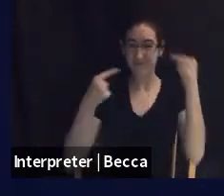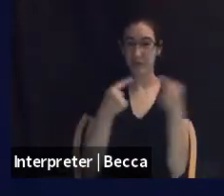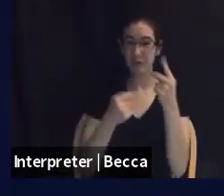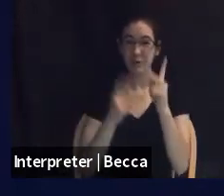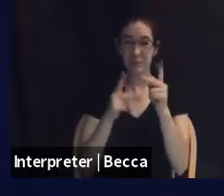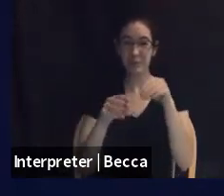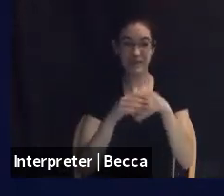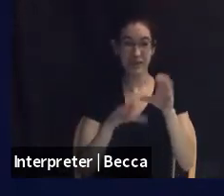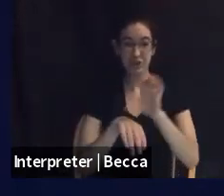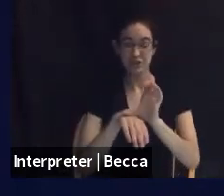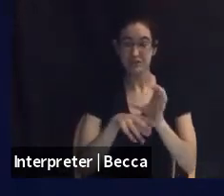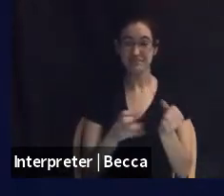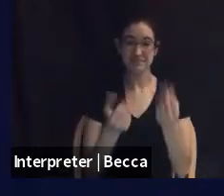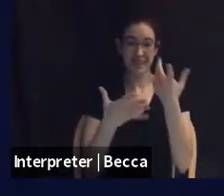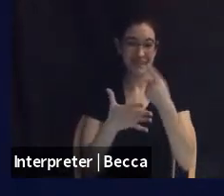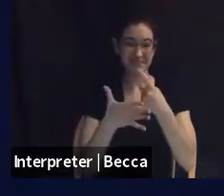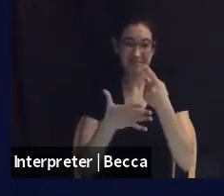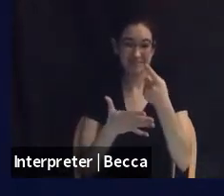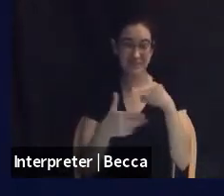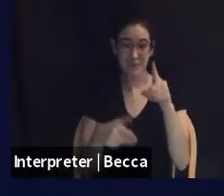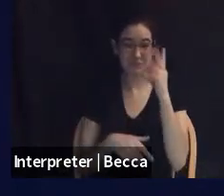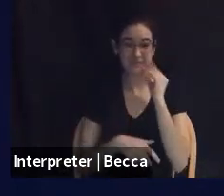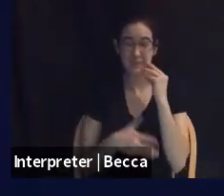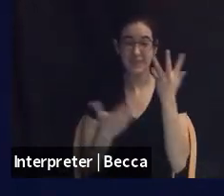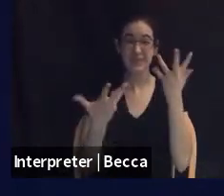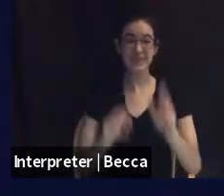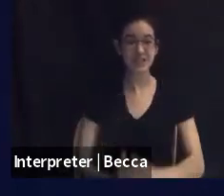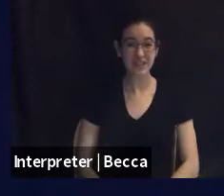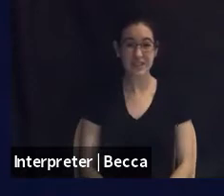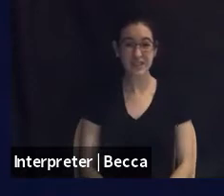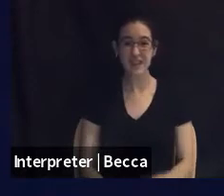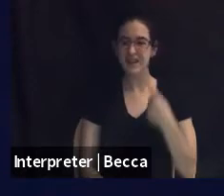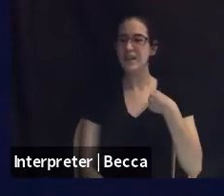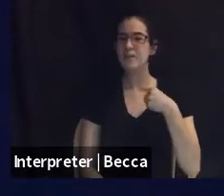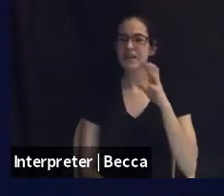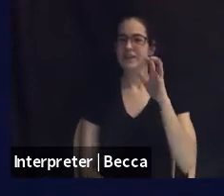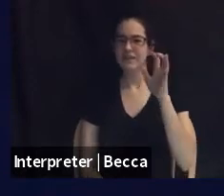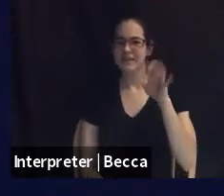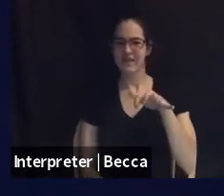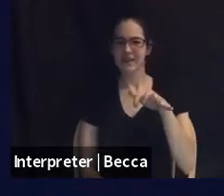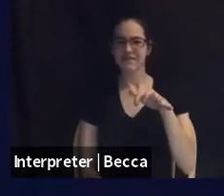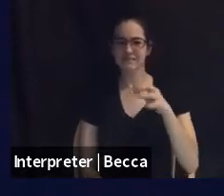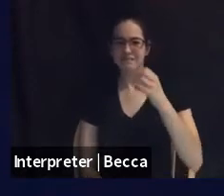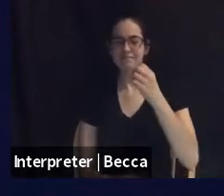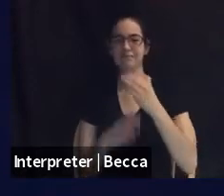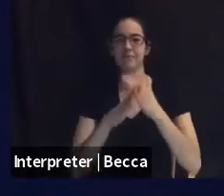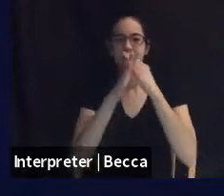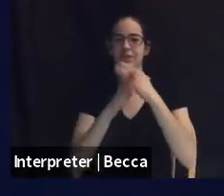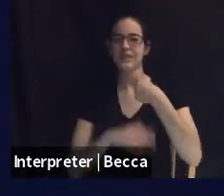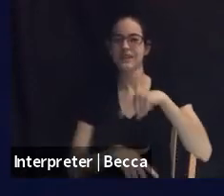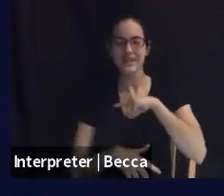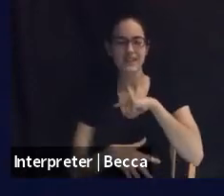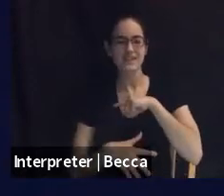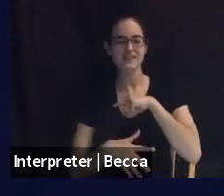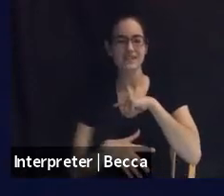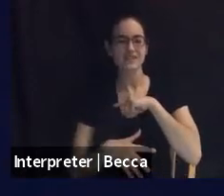Most of us have. But are we allowing that to rob us of this amazing future